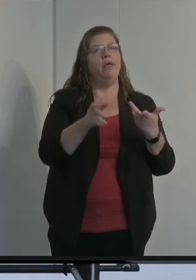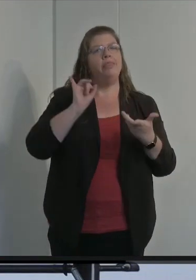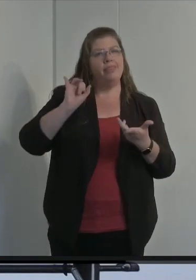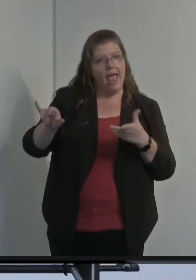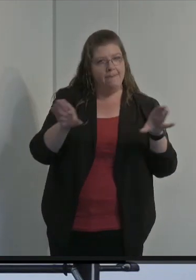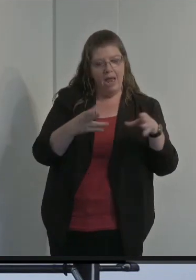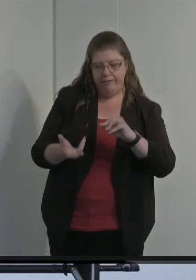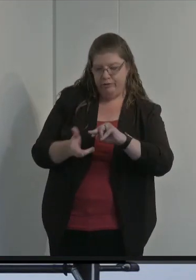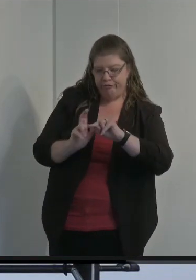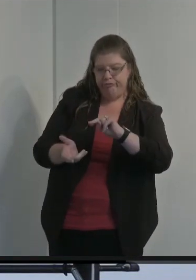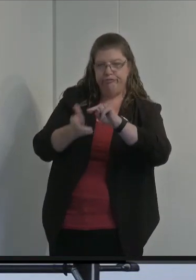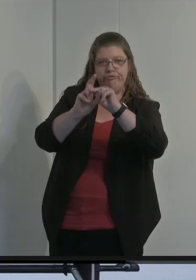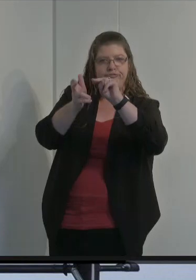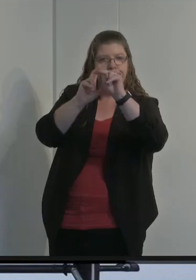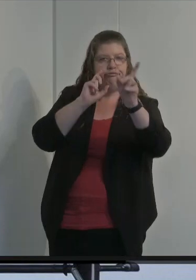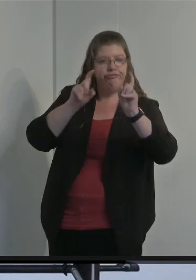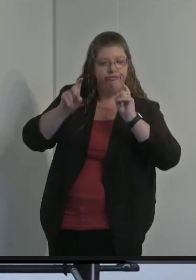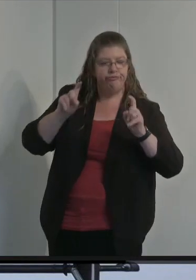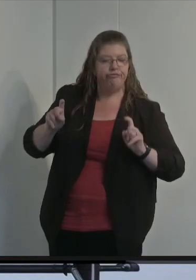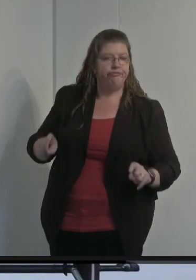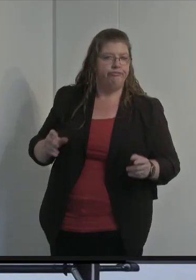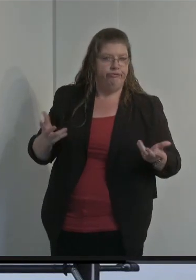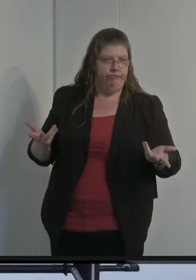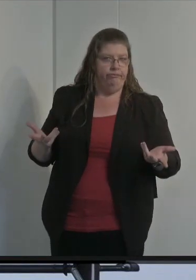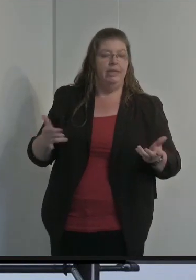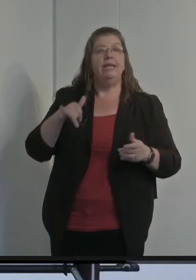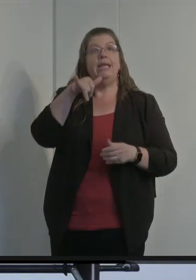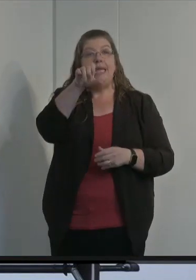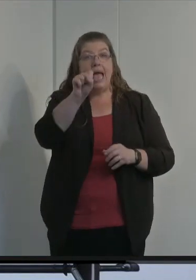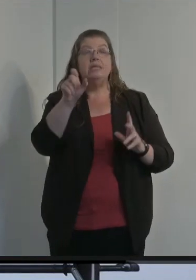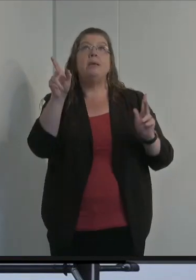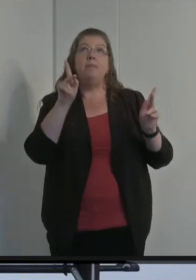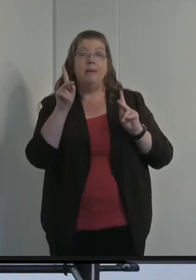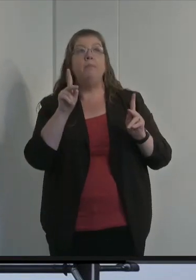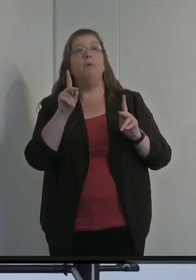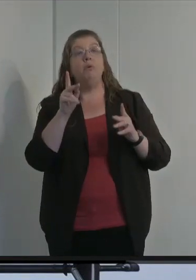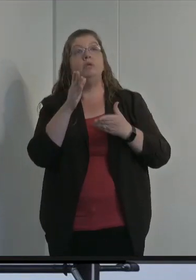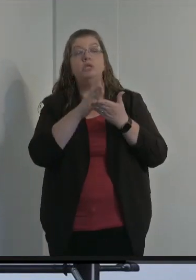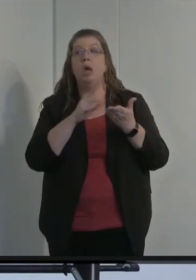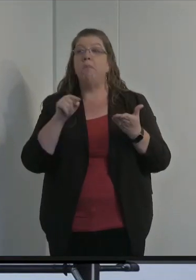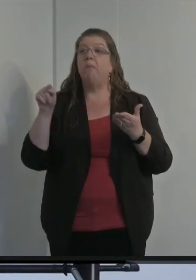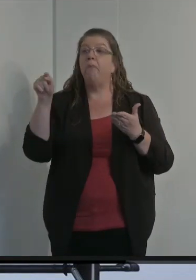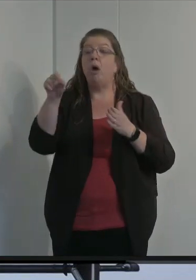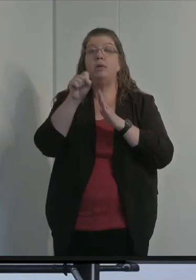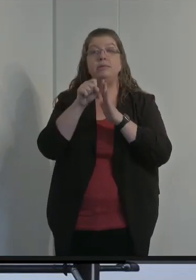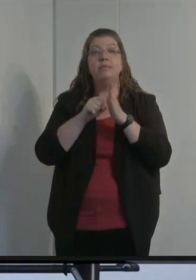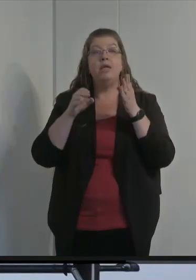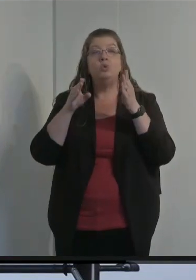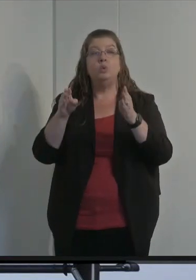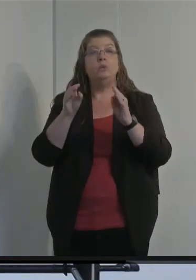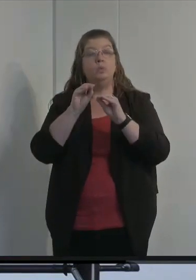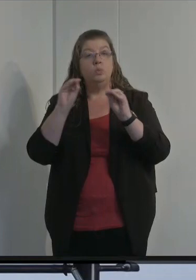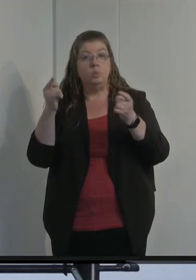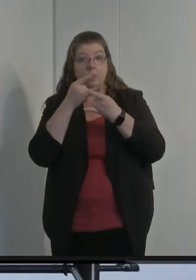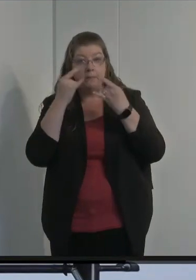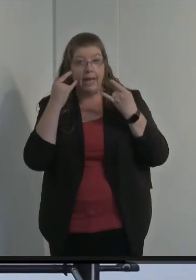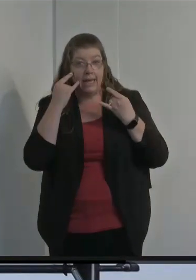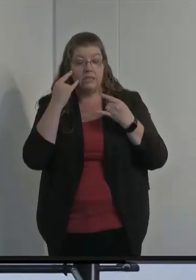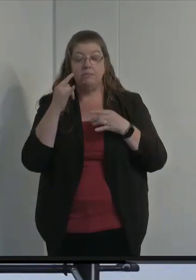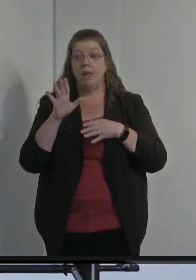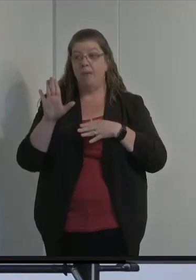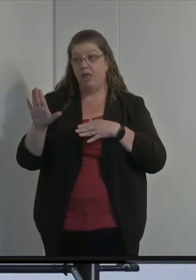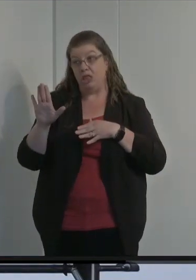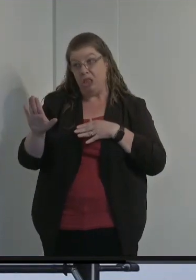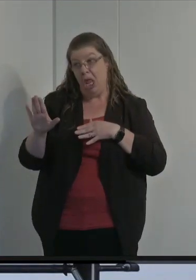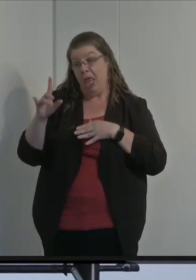increasing everywhere I go. Yes, there are people walking around on State Street in their minds